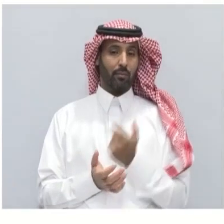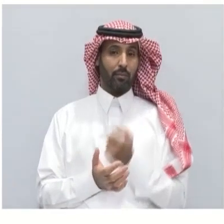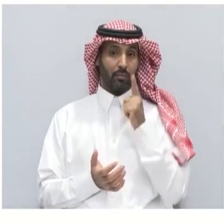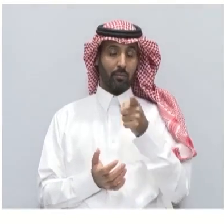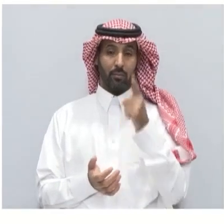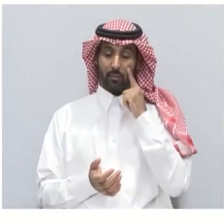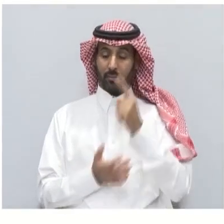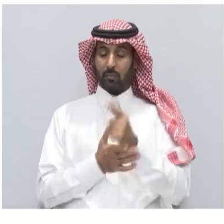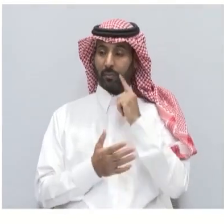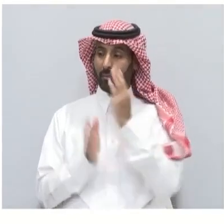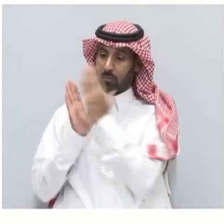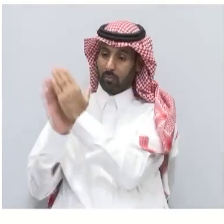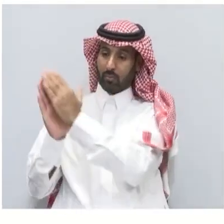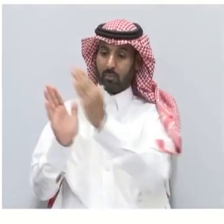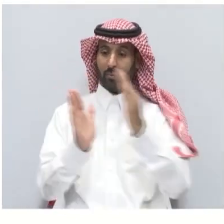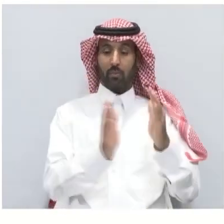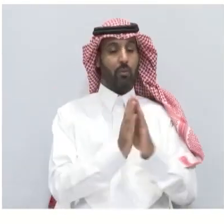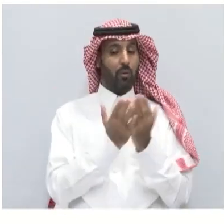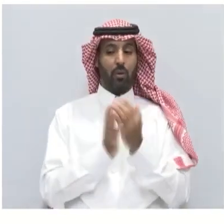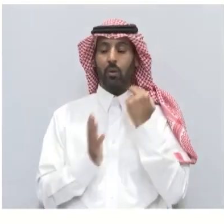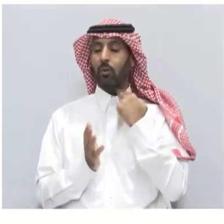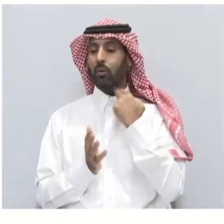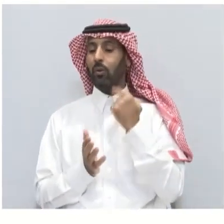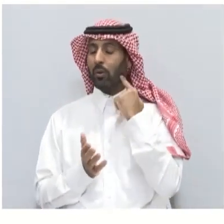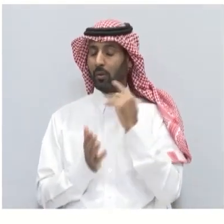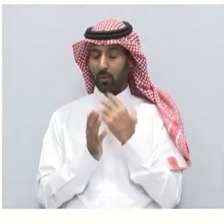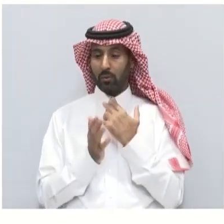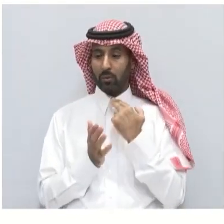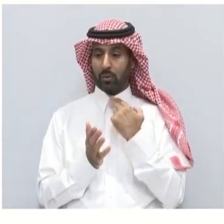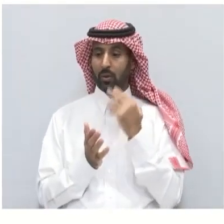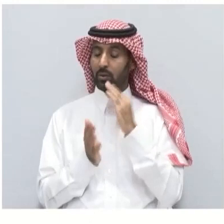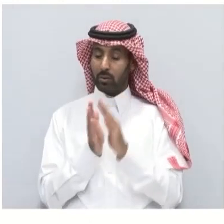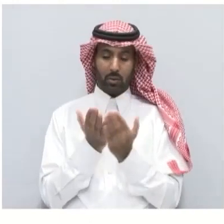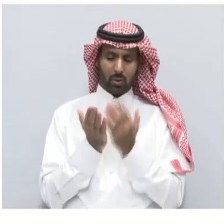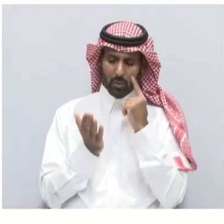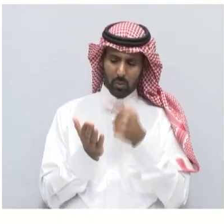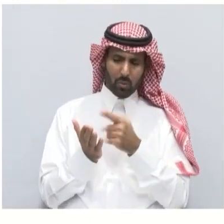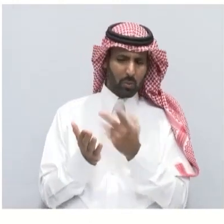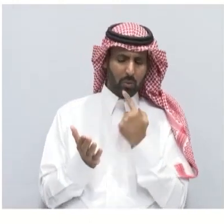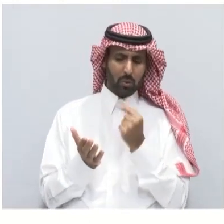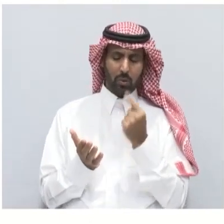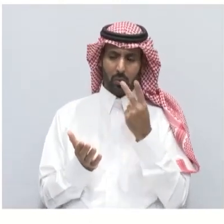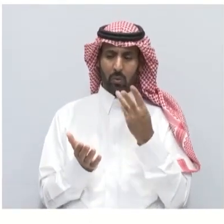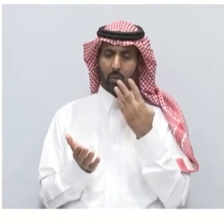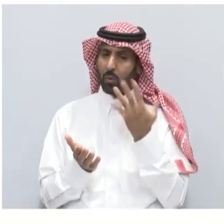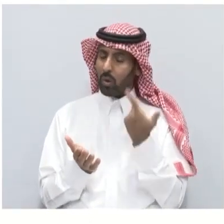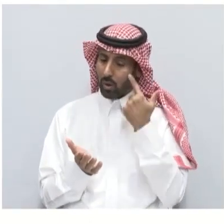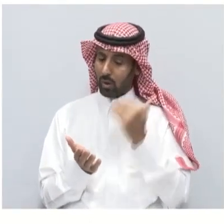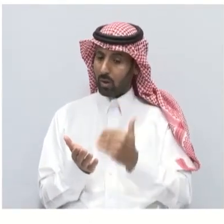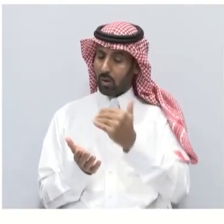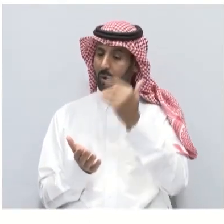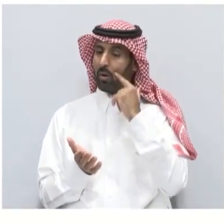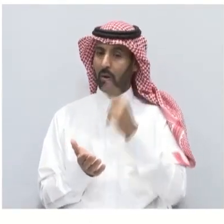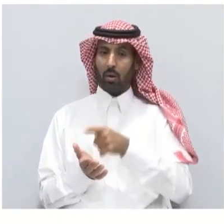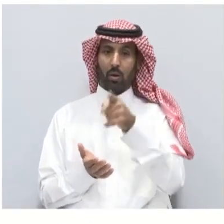Number three, you are in the library looking for a science book, but you have forgotten which volume you need for class. You want to